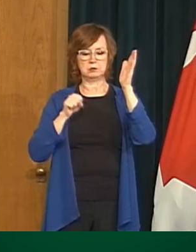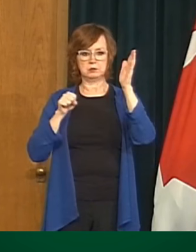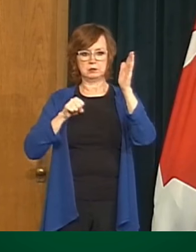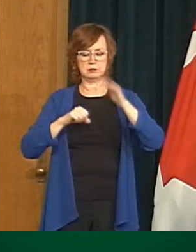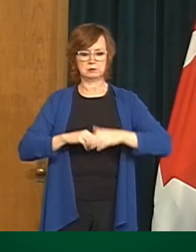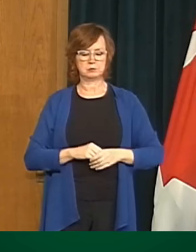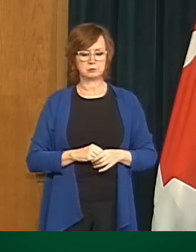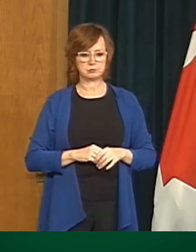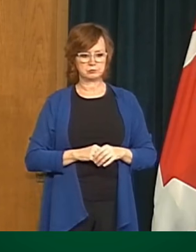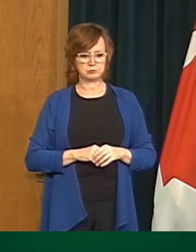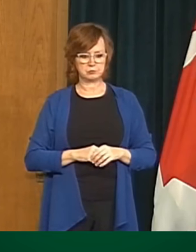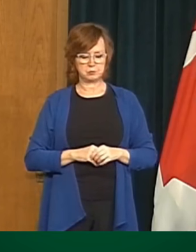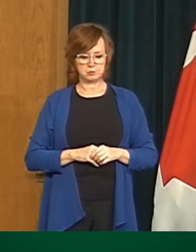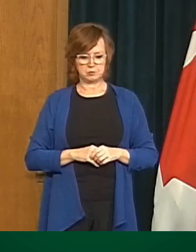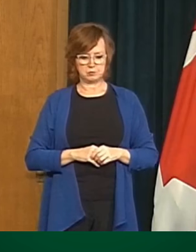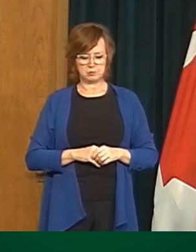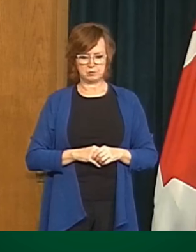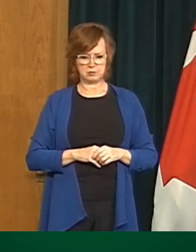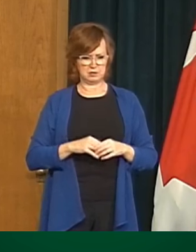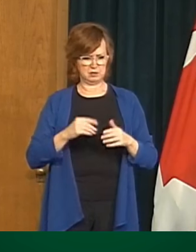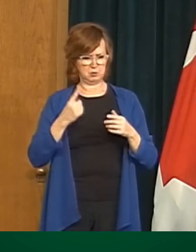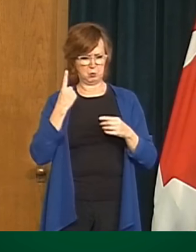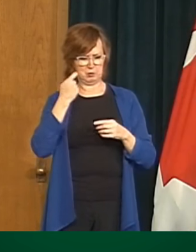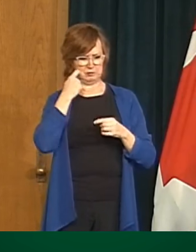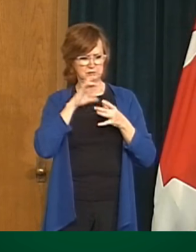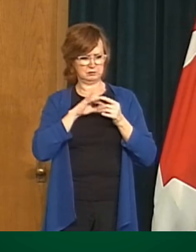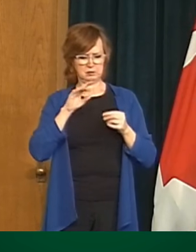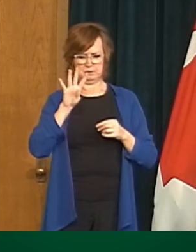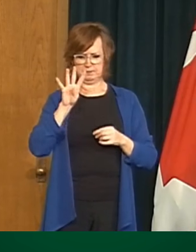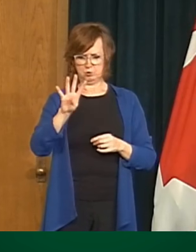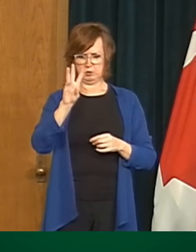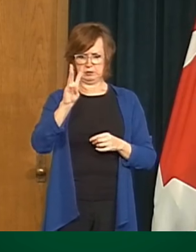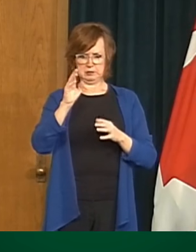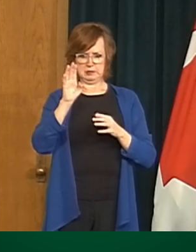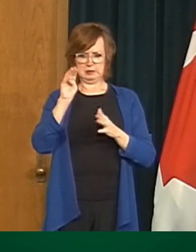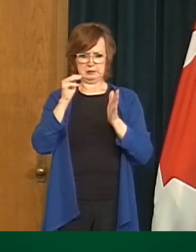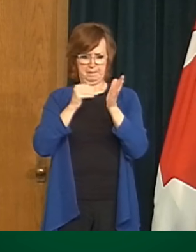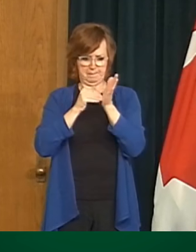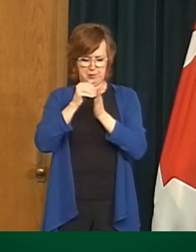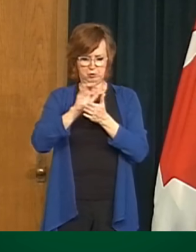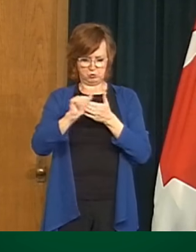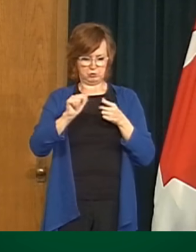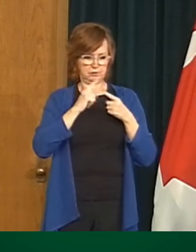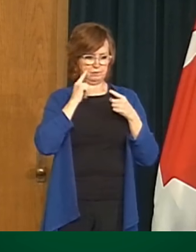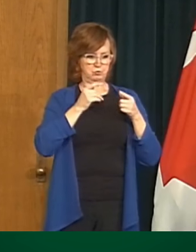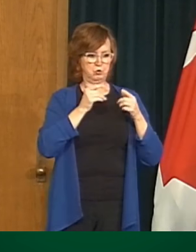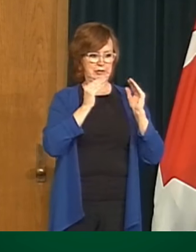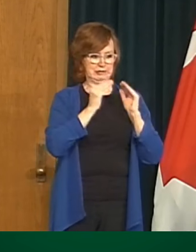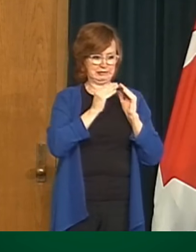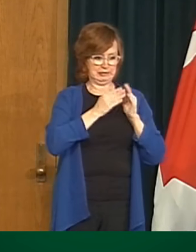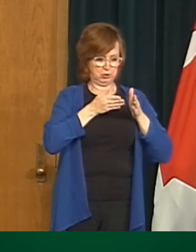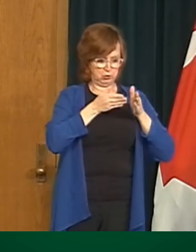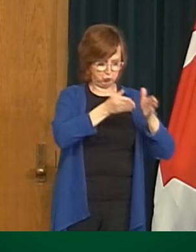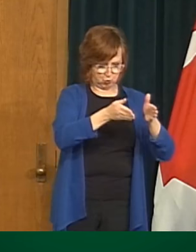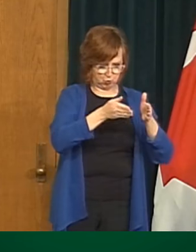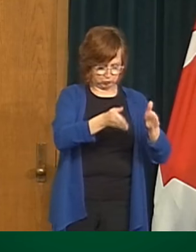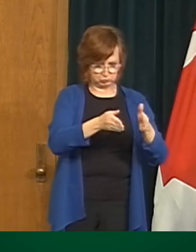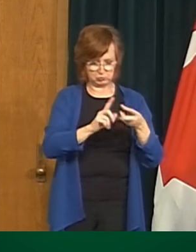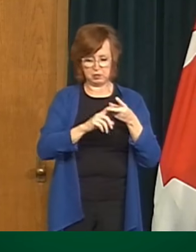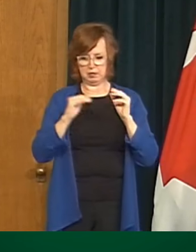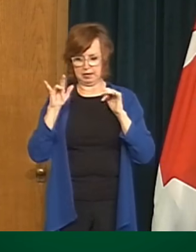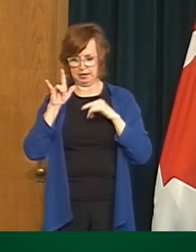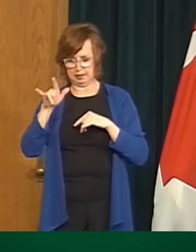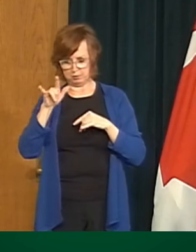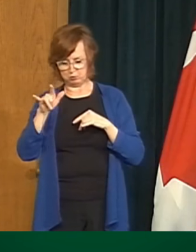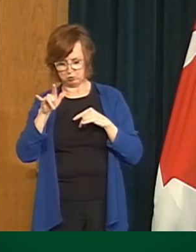confirm that the $46 million for municipal roads and airports is the only new spending through this stimulus